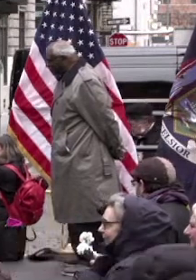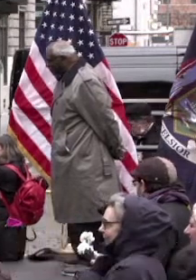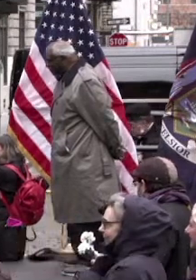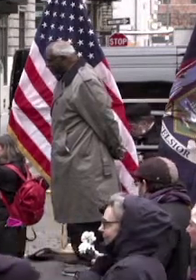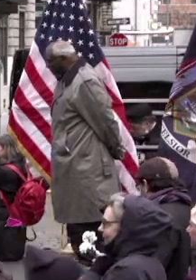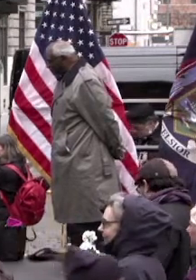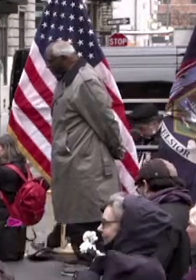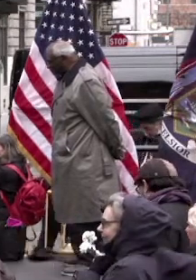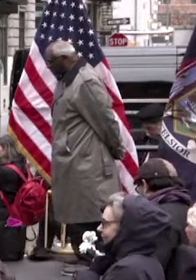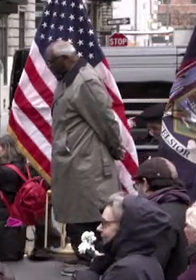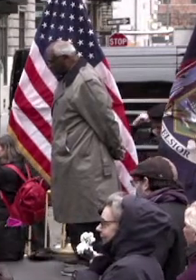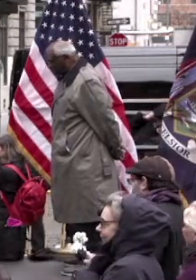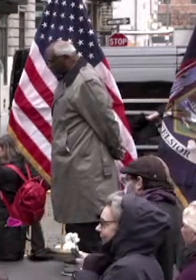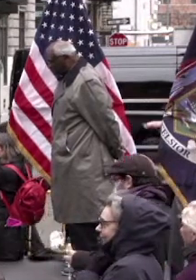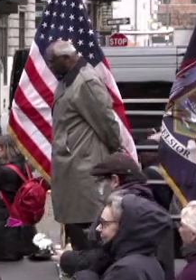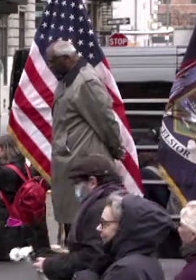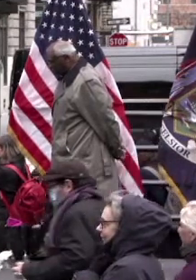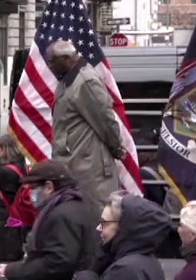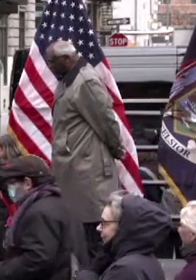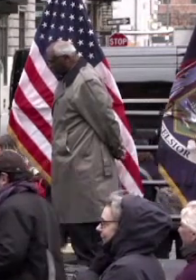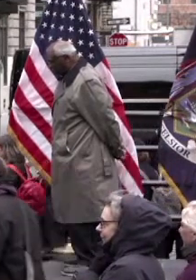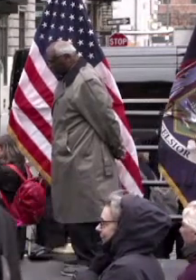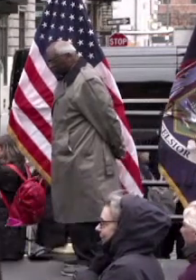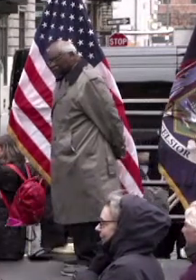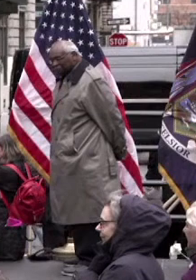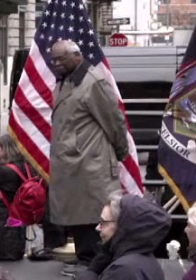Stuglitz, 22.